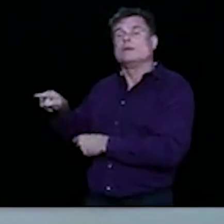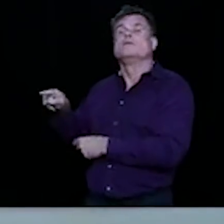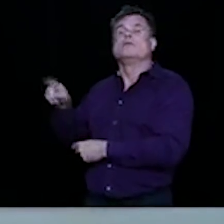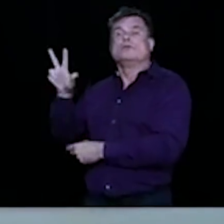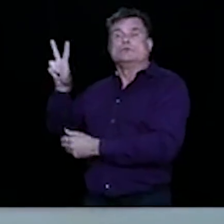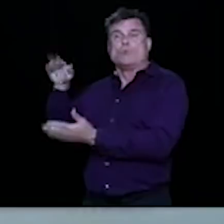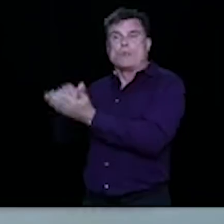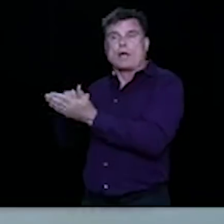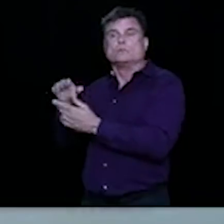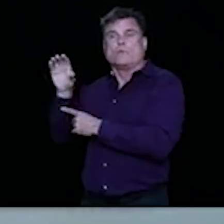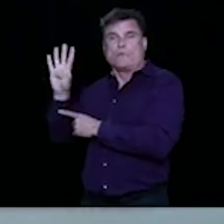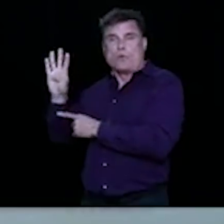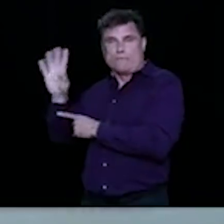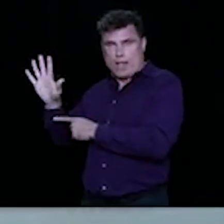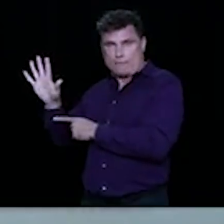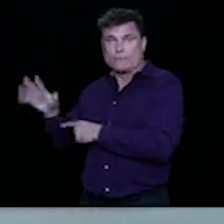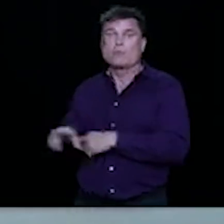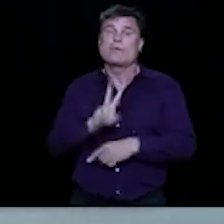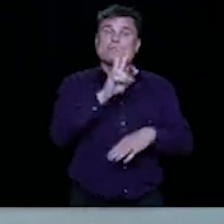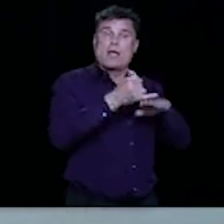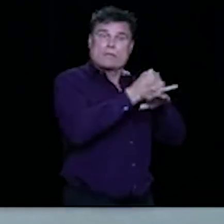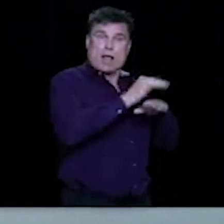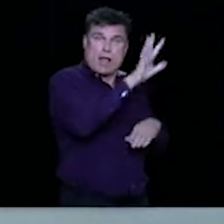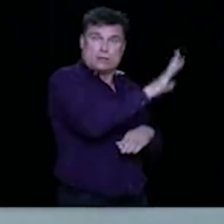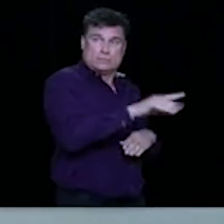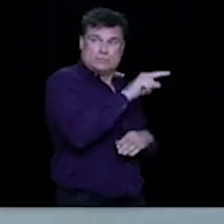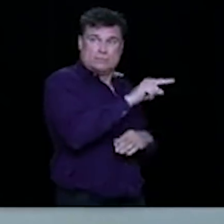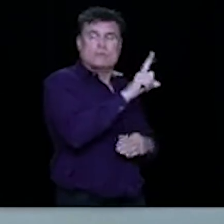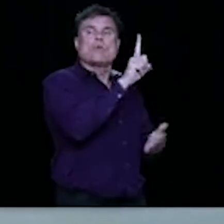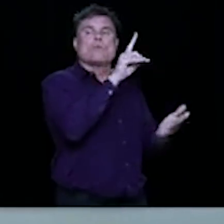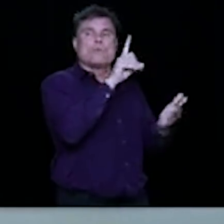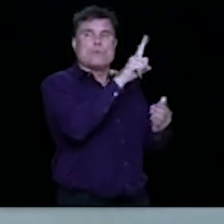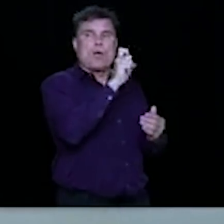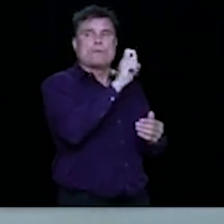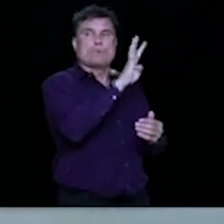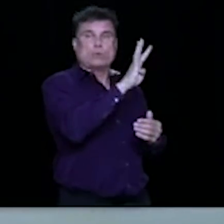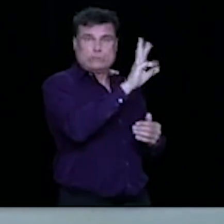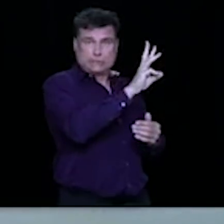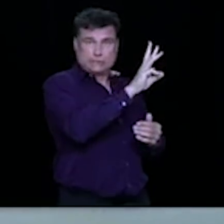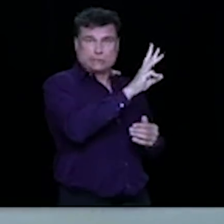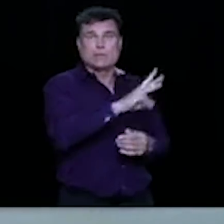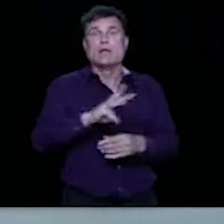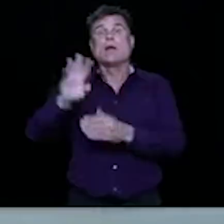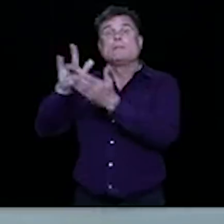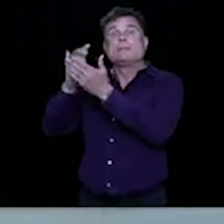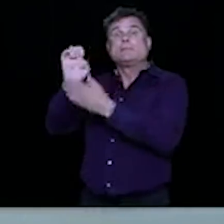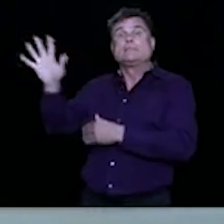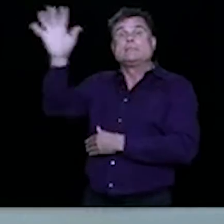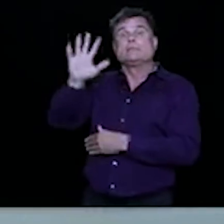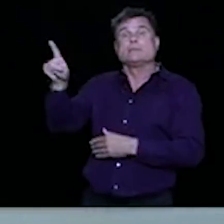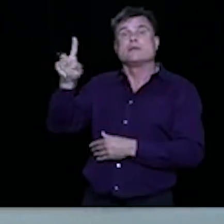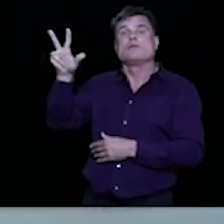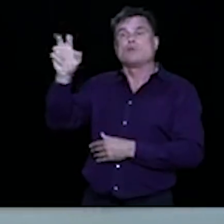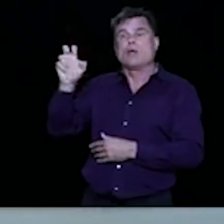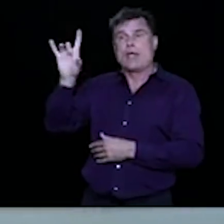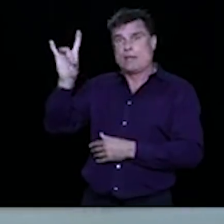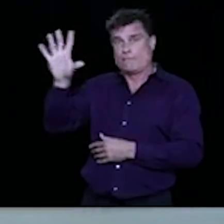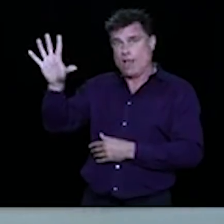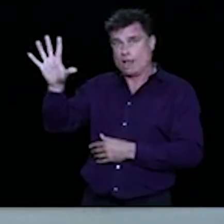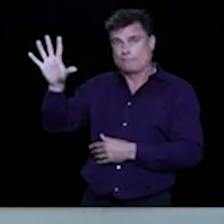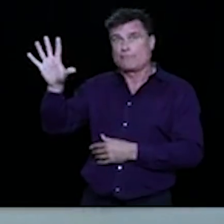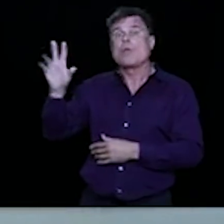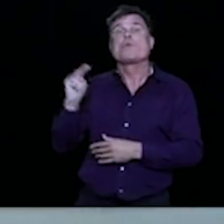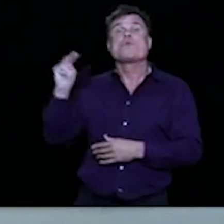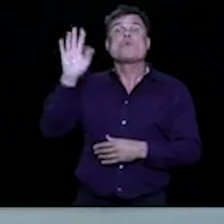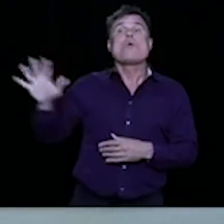2,045 people in the Fraser Health Region, 146 people who live on the Vancouver Island Health Region, 385 people